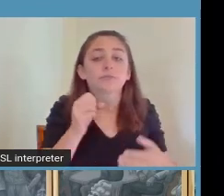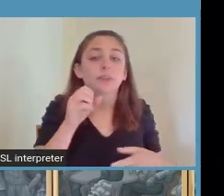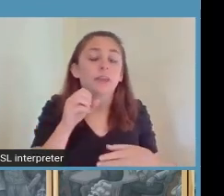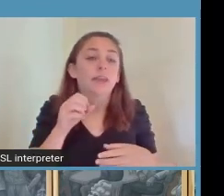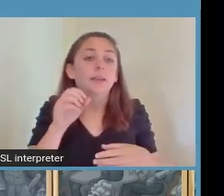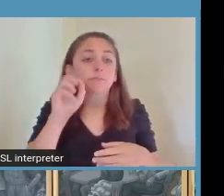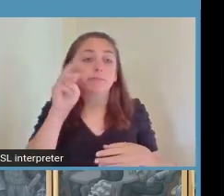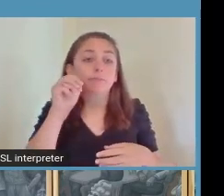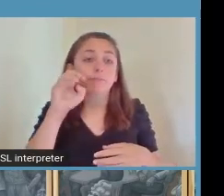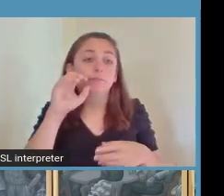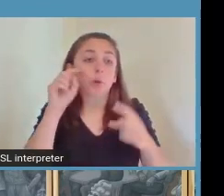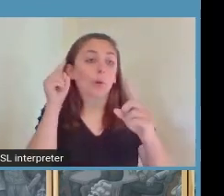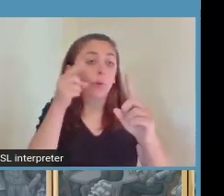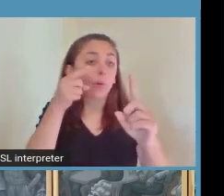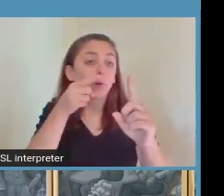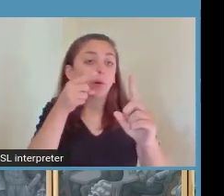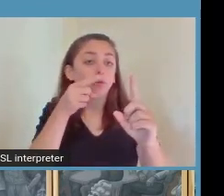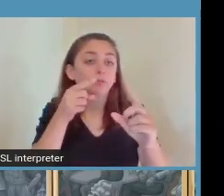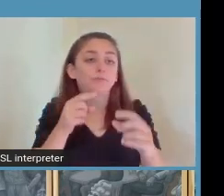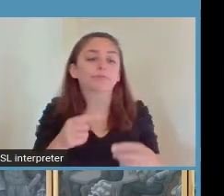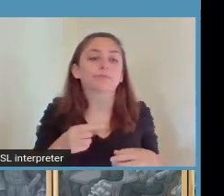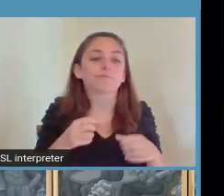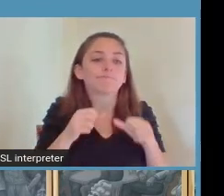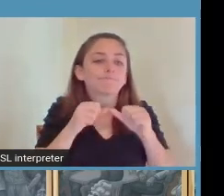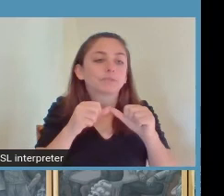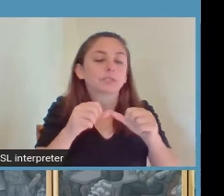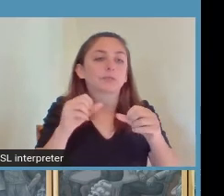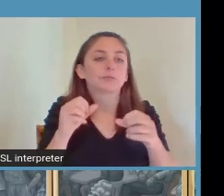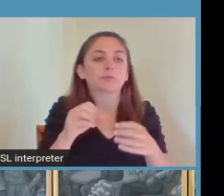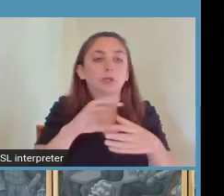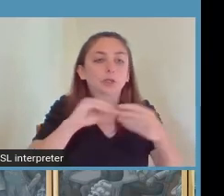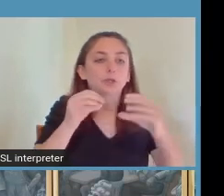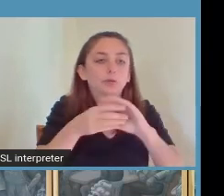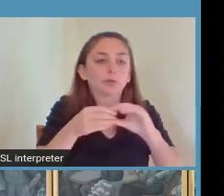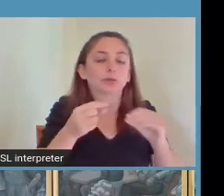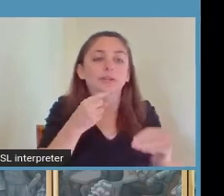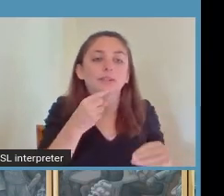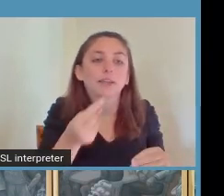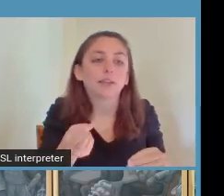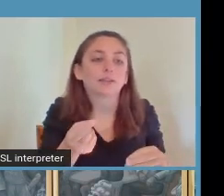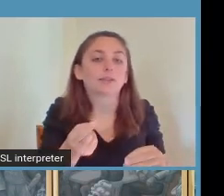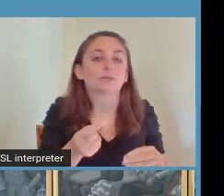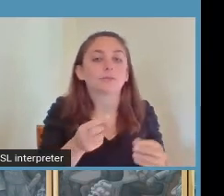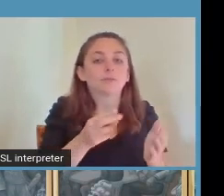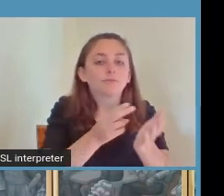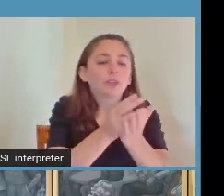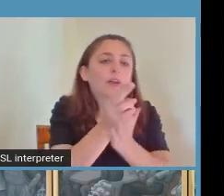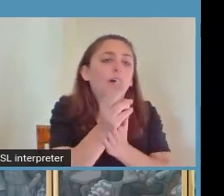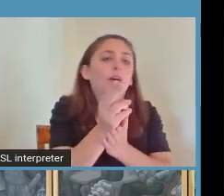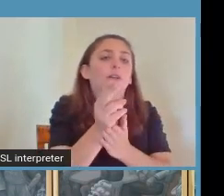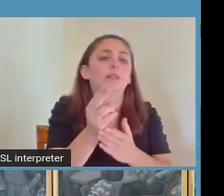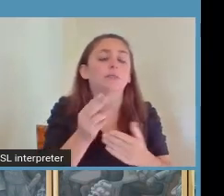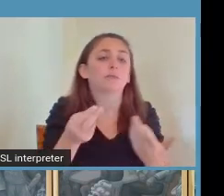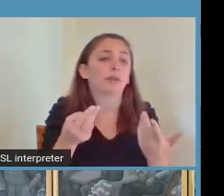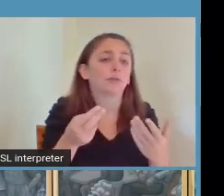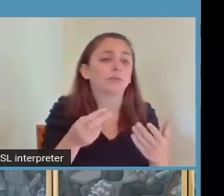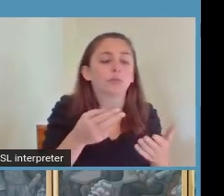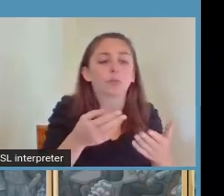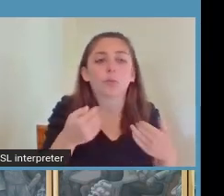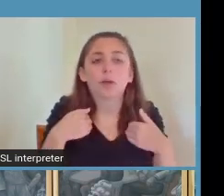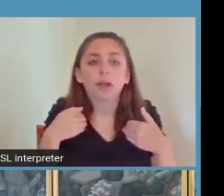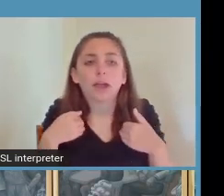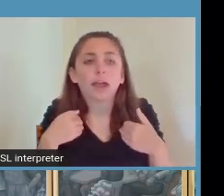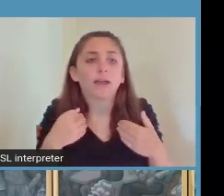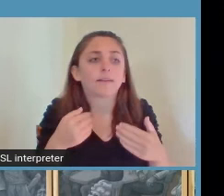be honest and pragmatic about your capacity and your resources, both those you already have on hand and those you are able to